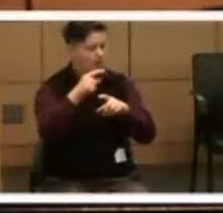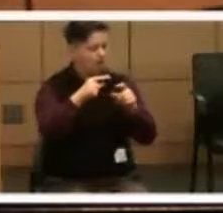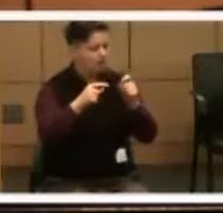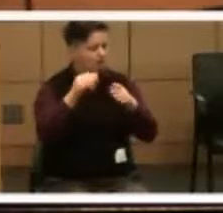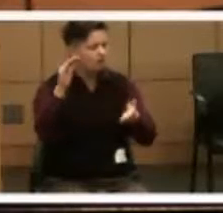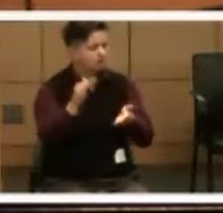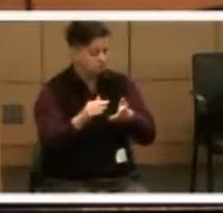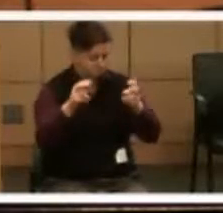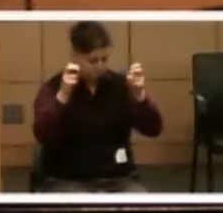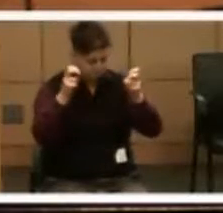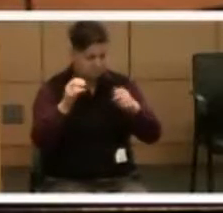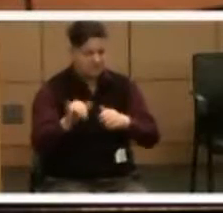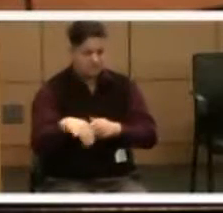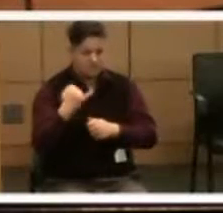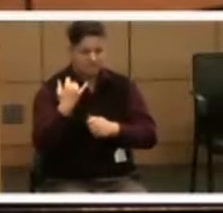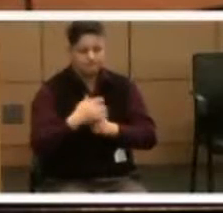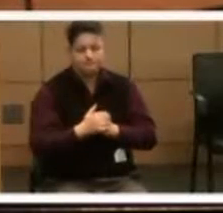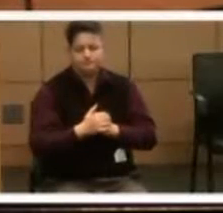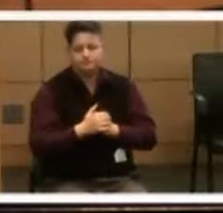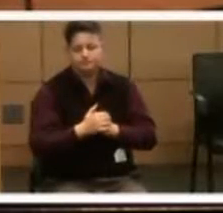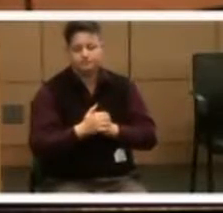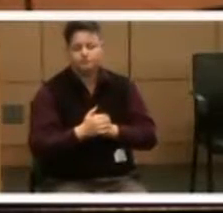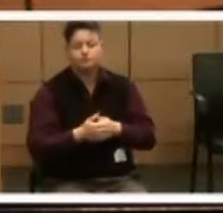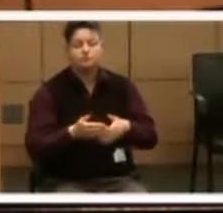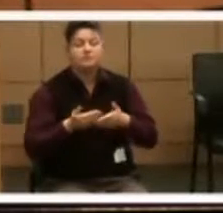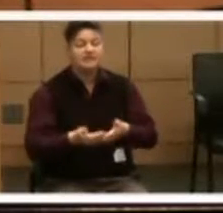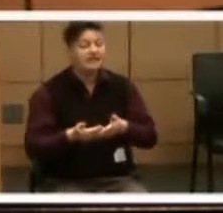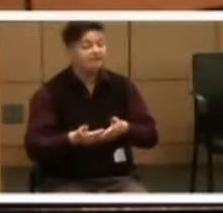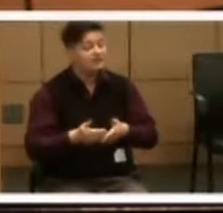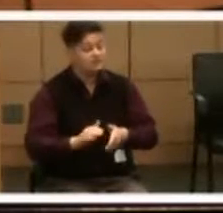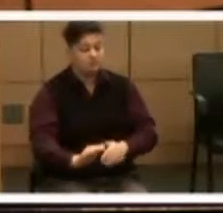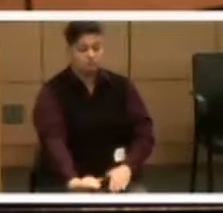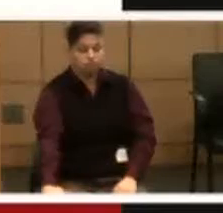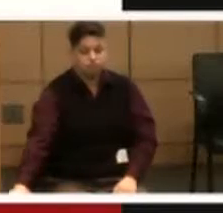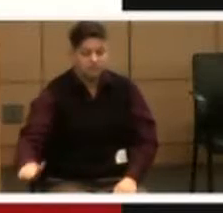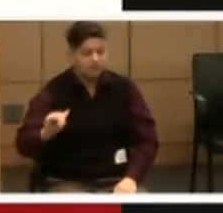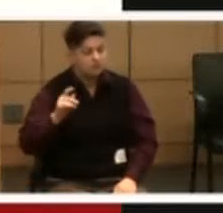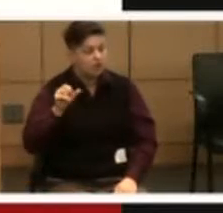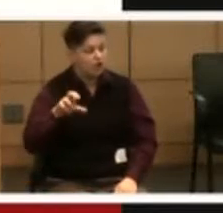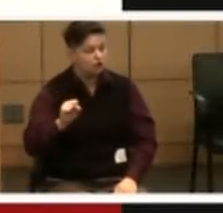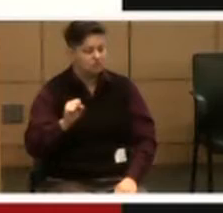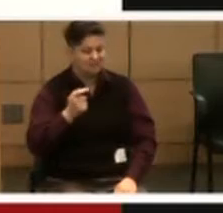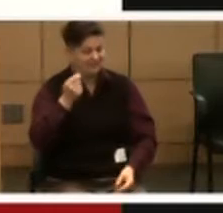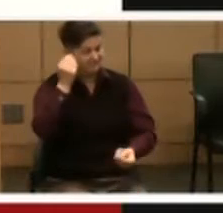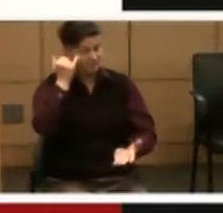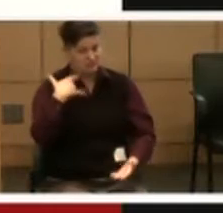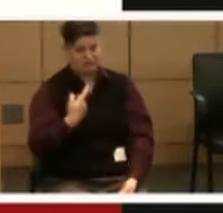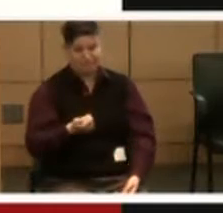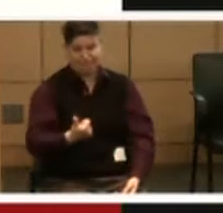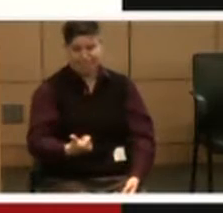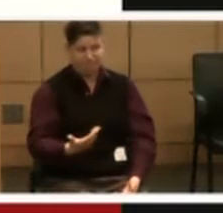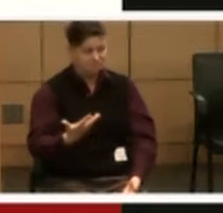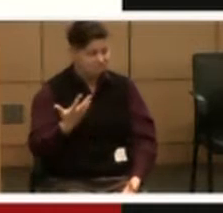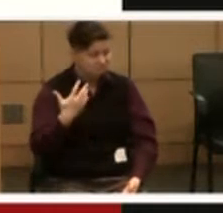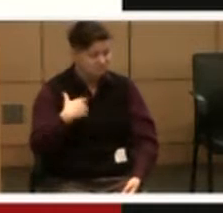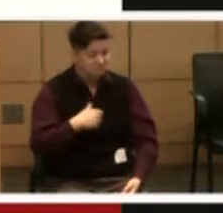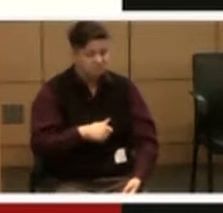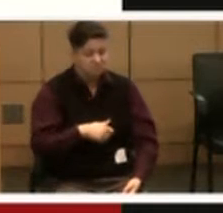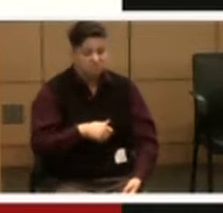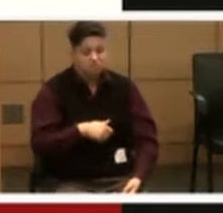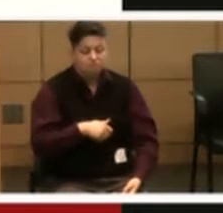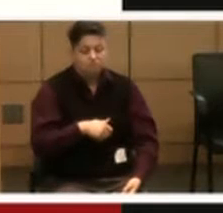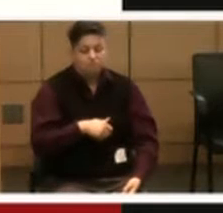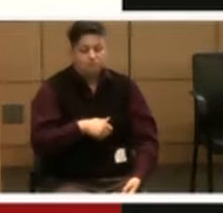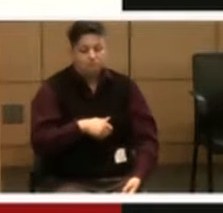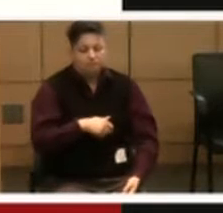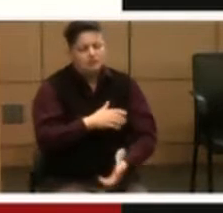So in infants and toddlers, there's not a whole lot of information. There has been some suggestion that